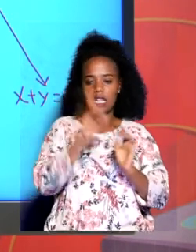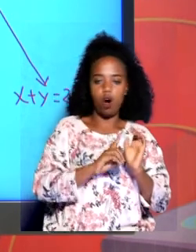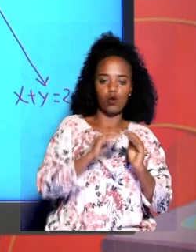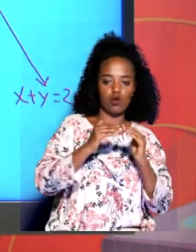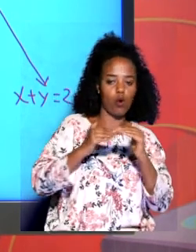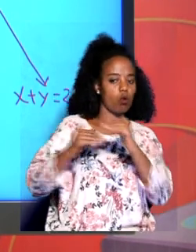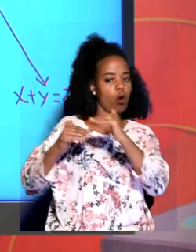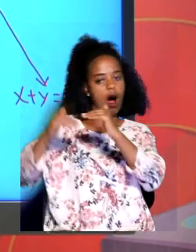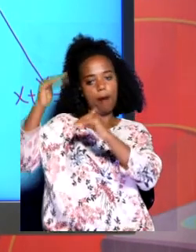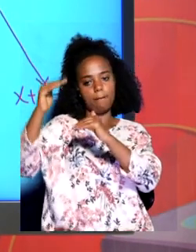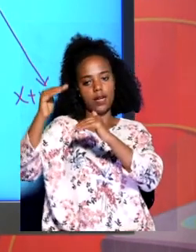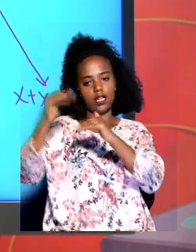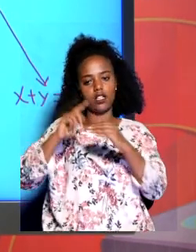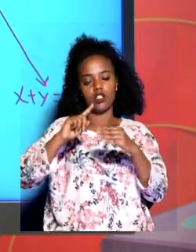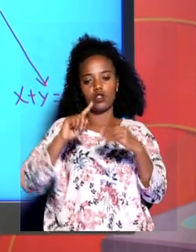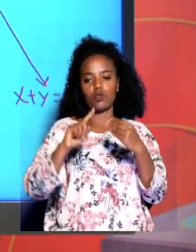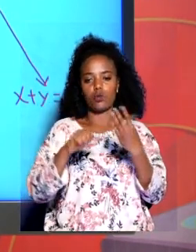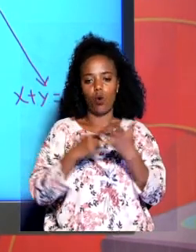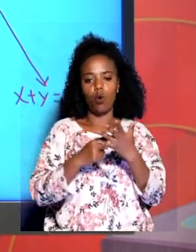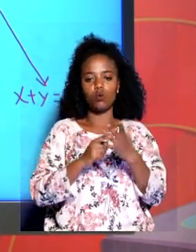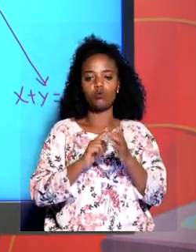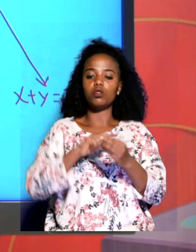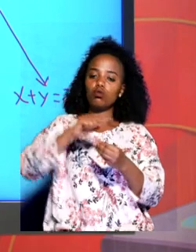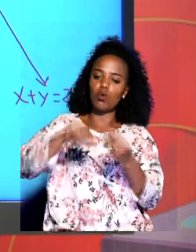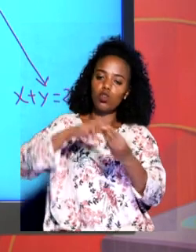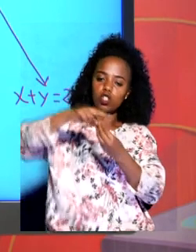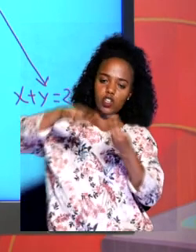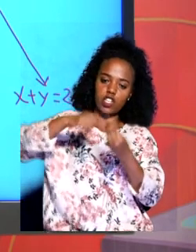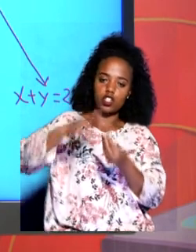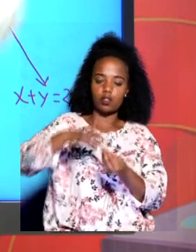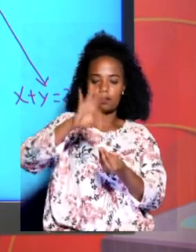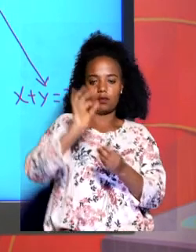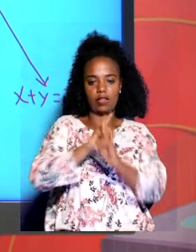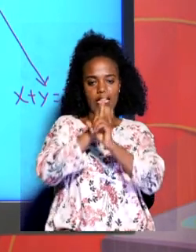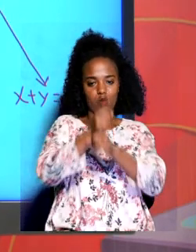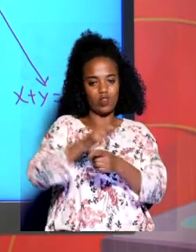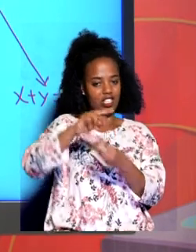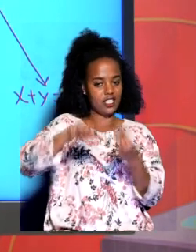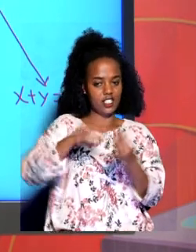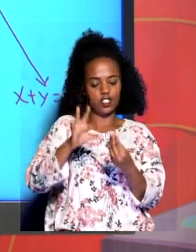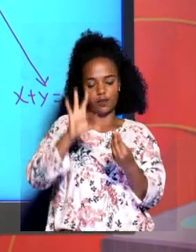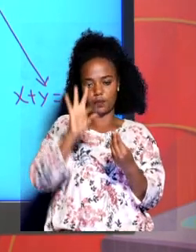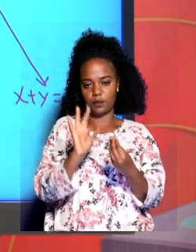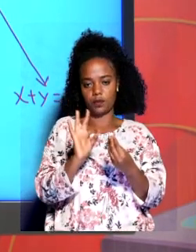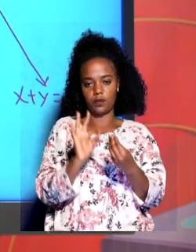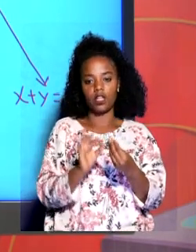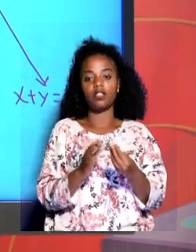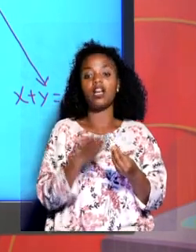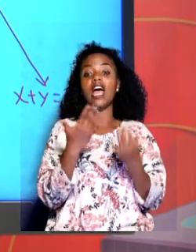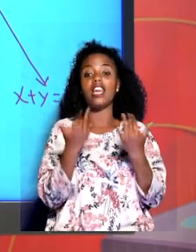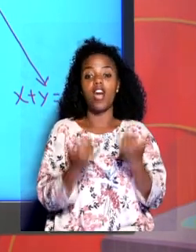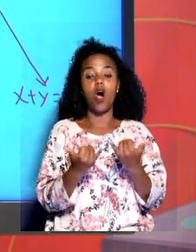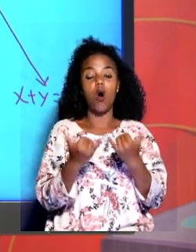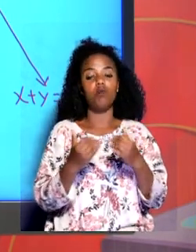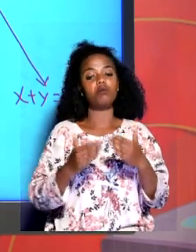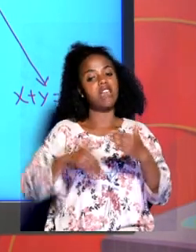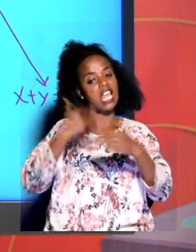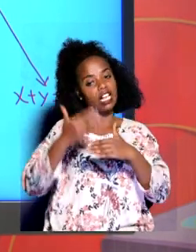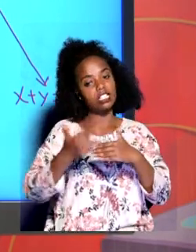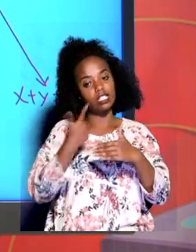part. Therefore, we have this solution region on the other part. Okay. Now, next, we